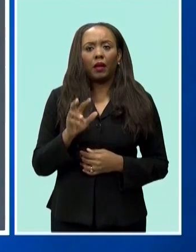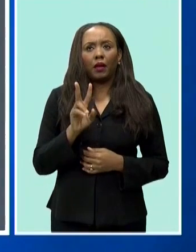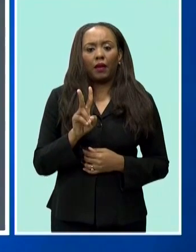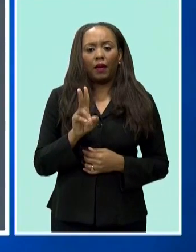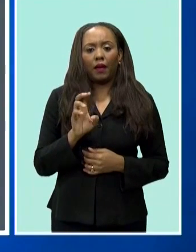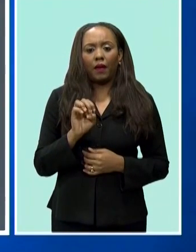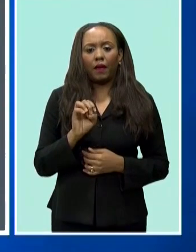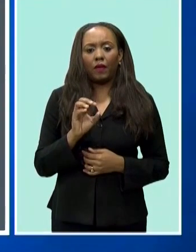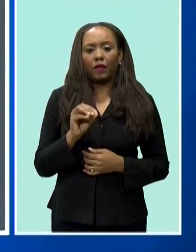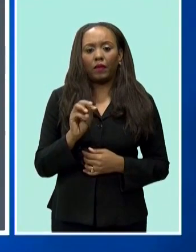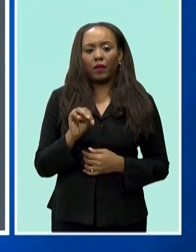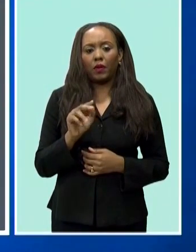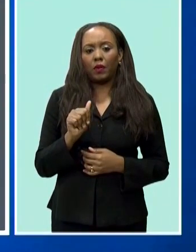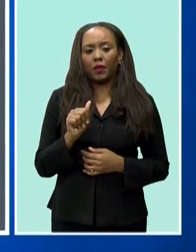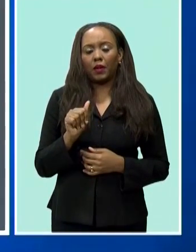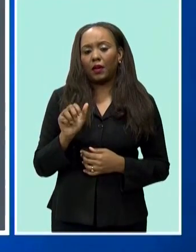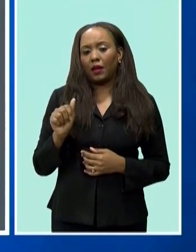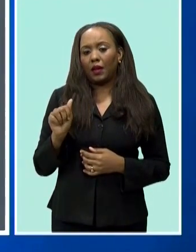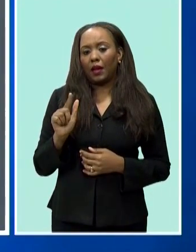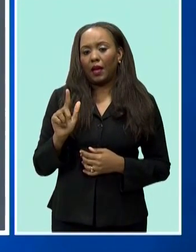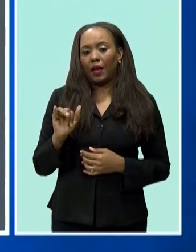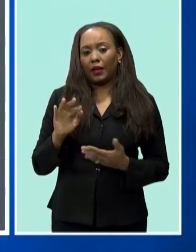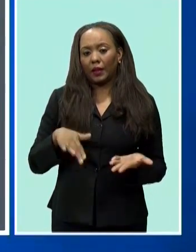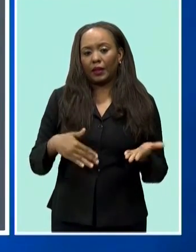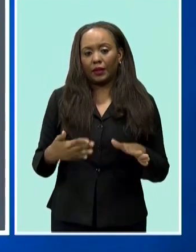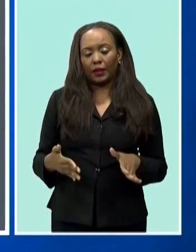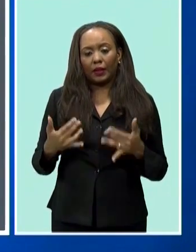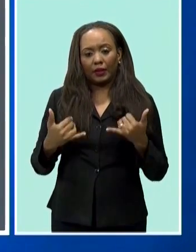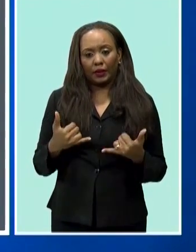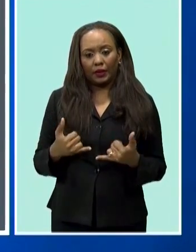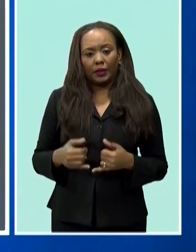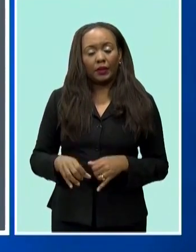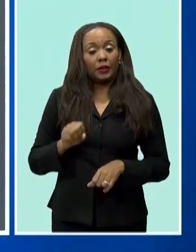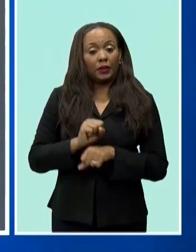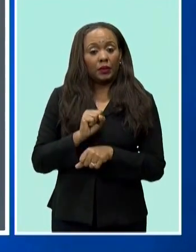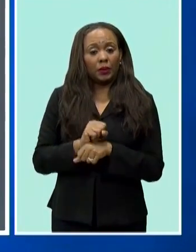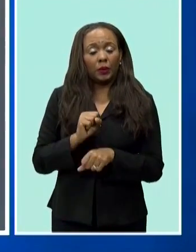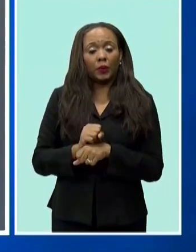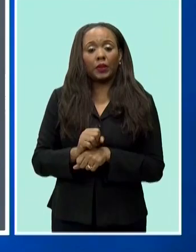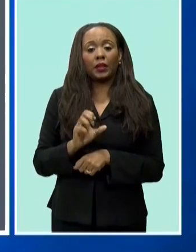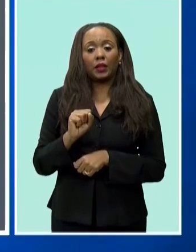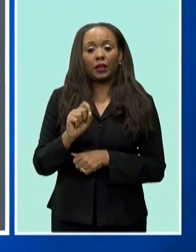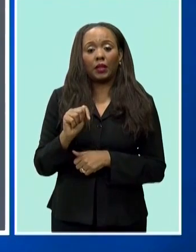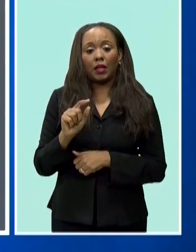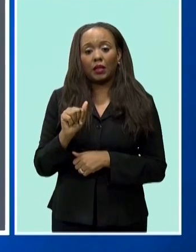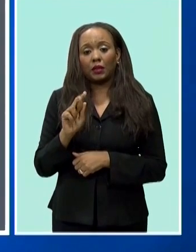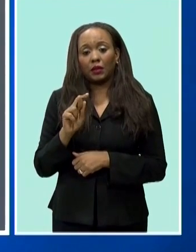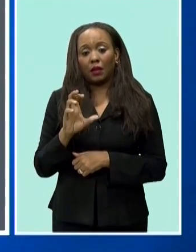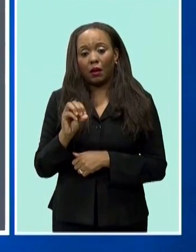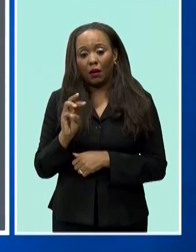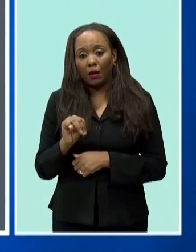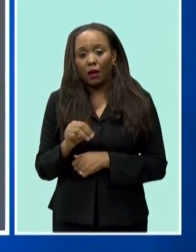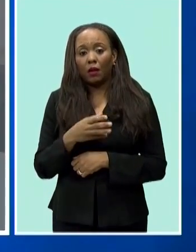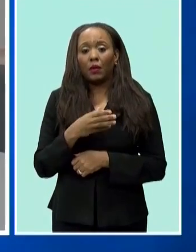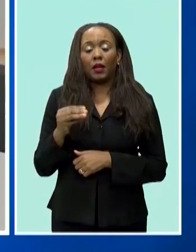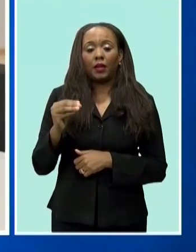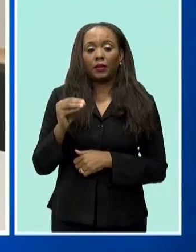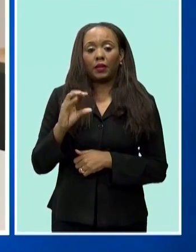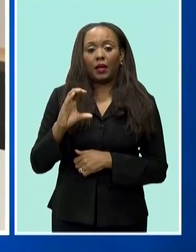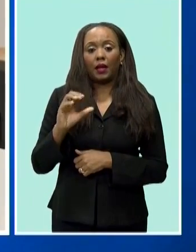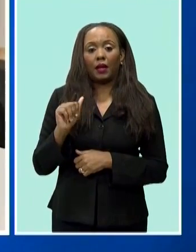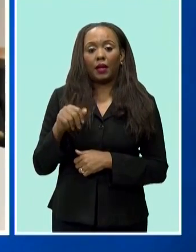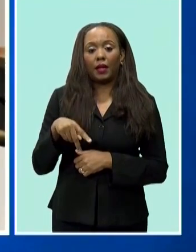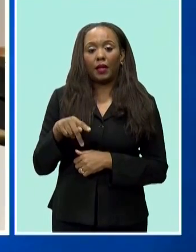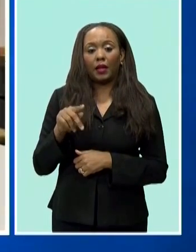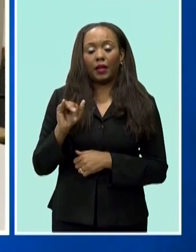earlier today after a brief illness. Ali worked at Starcom Network and more recently with Capital Media. The Barbados